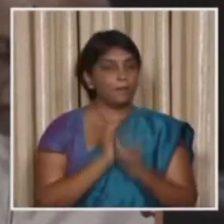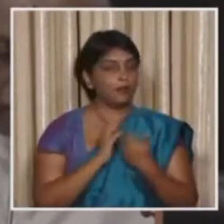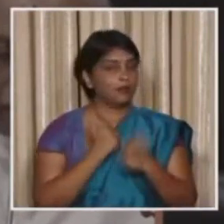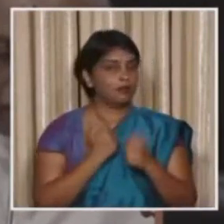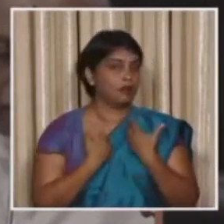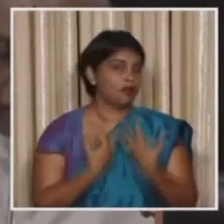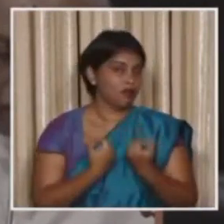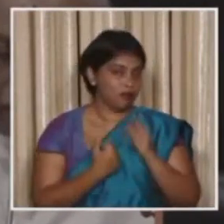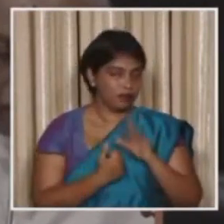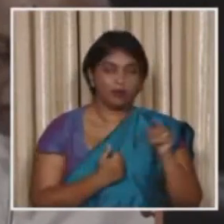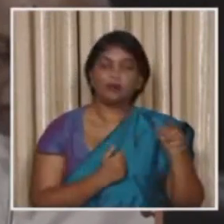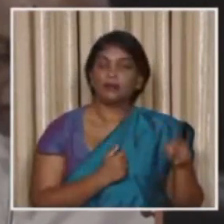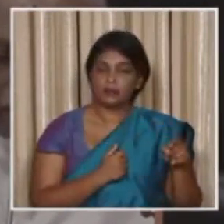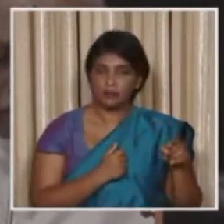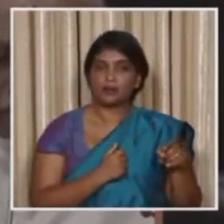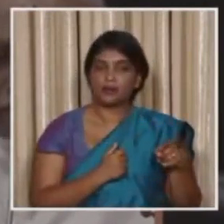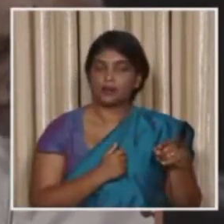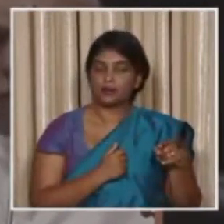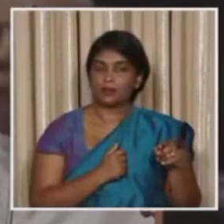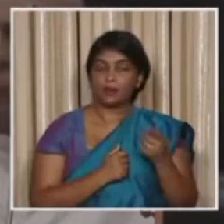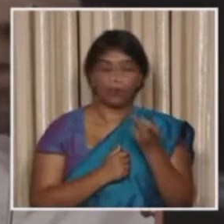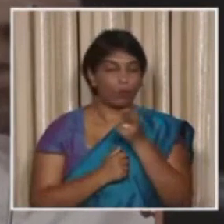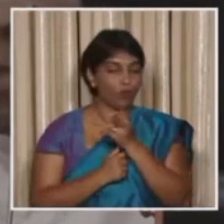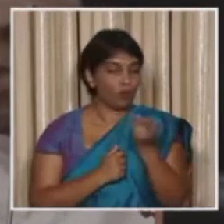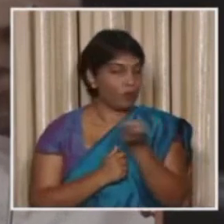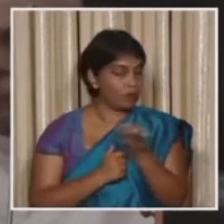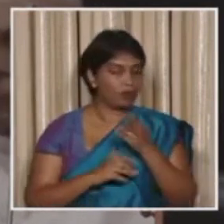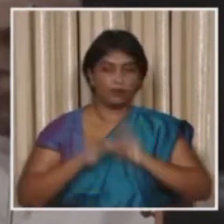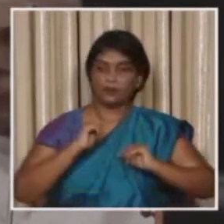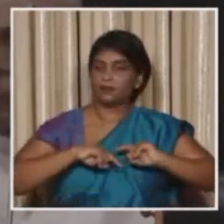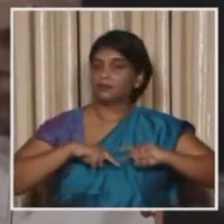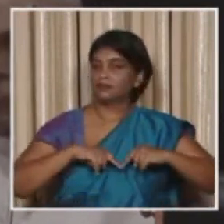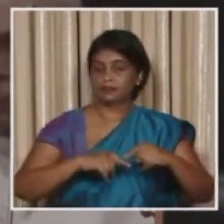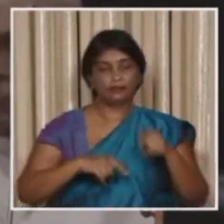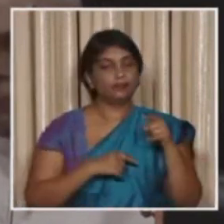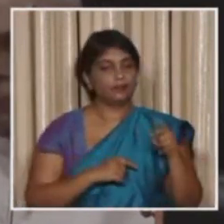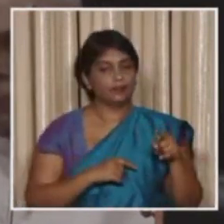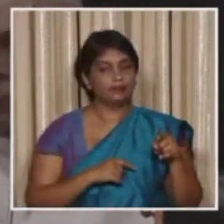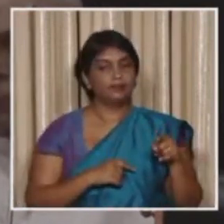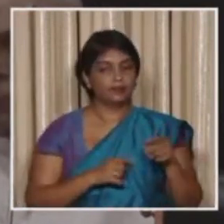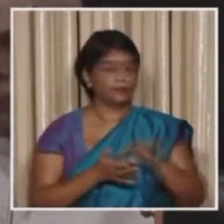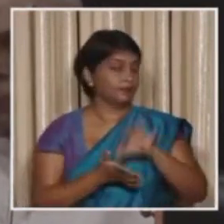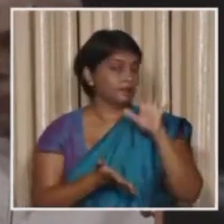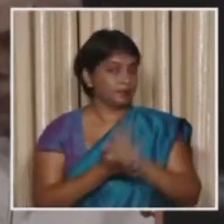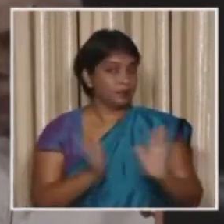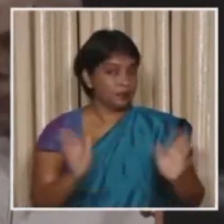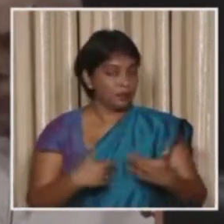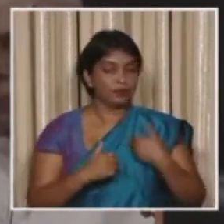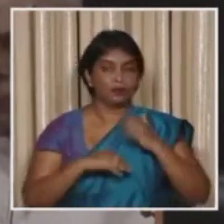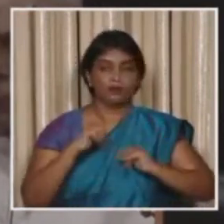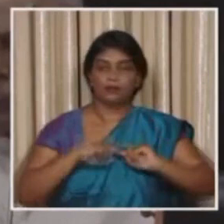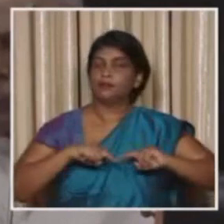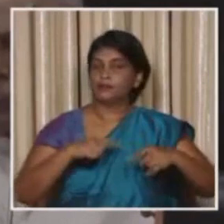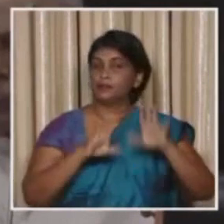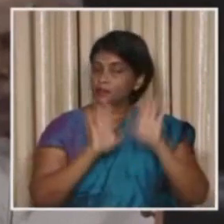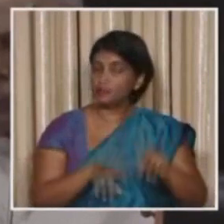commence following relevant laws being enacted. Civil society stakeholder consultations, including the UN agencies,